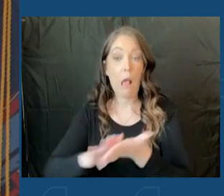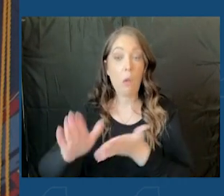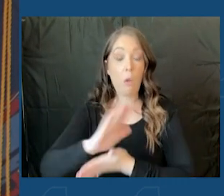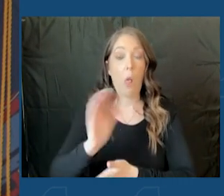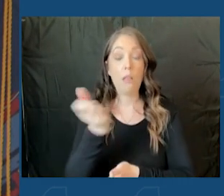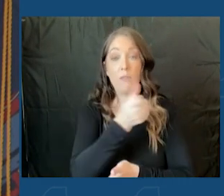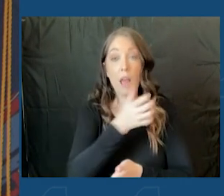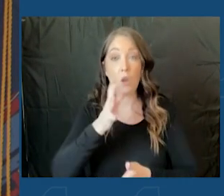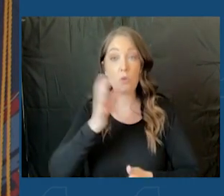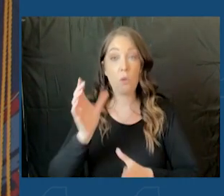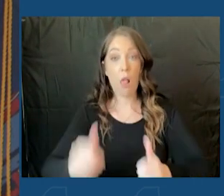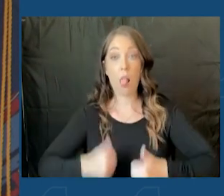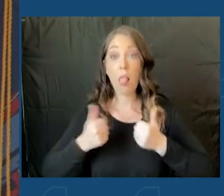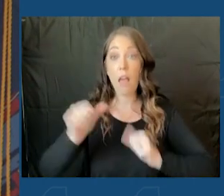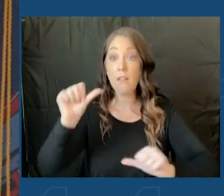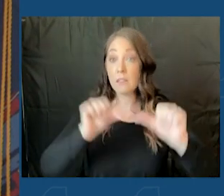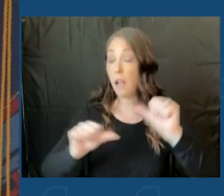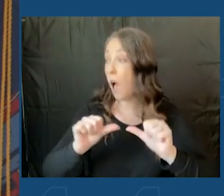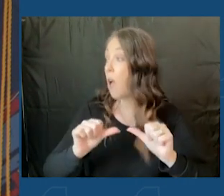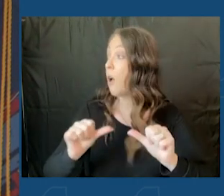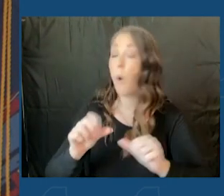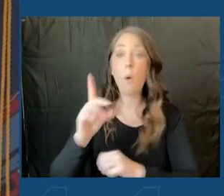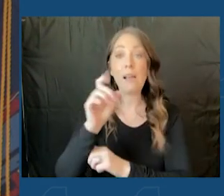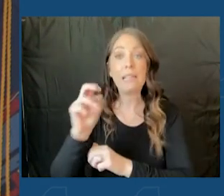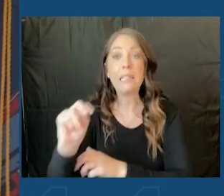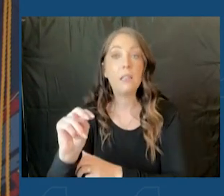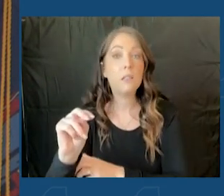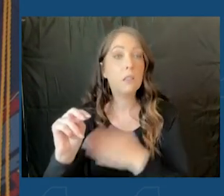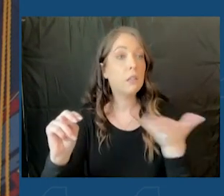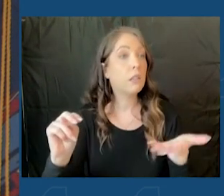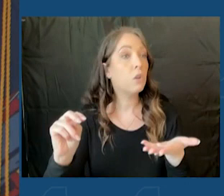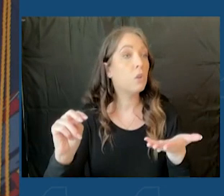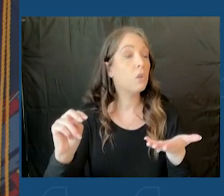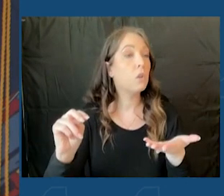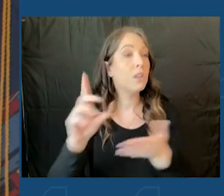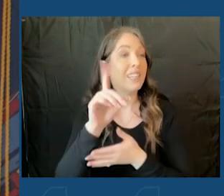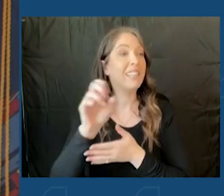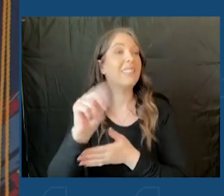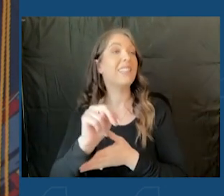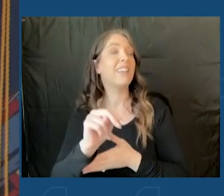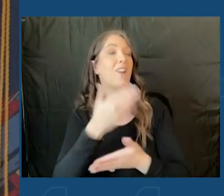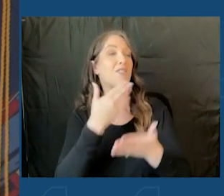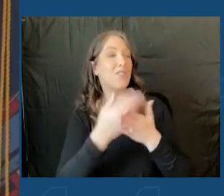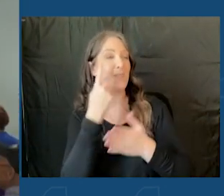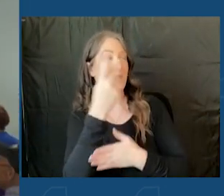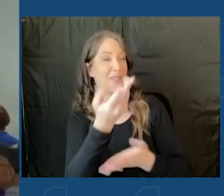The dean here, where's the dean? Ben Howden, dean, great to see you again.